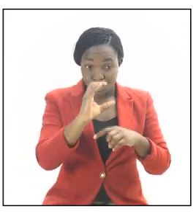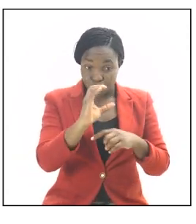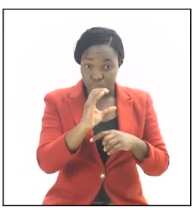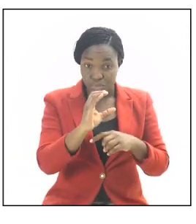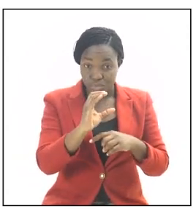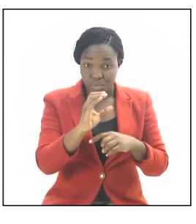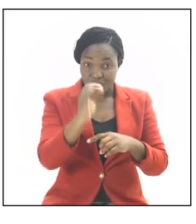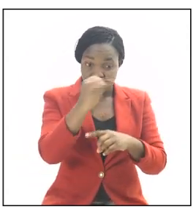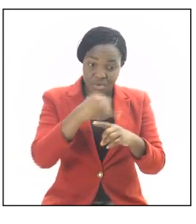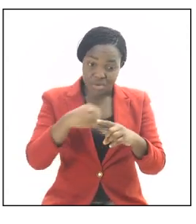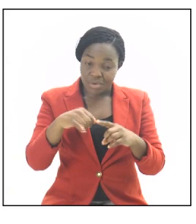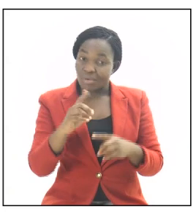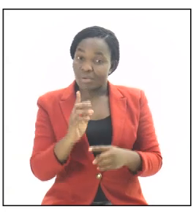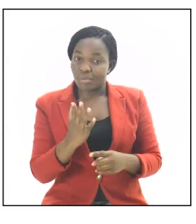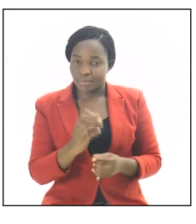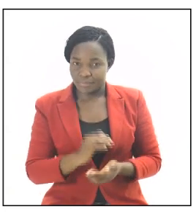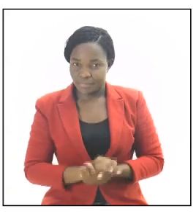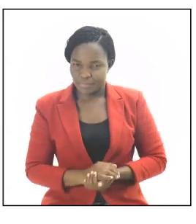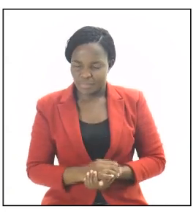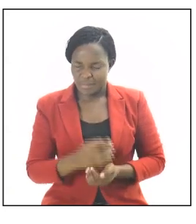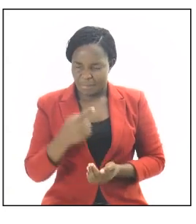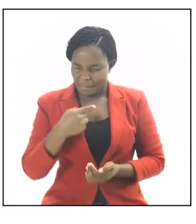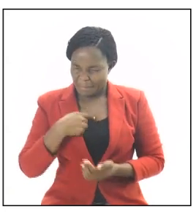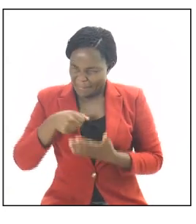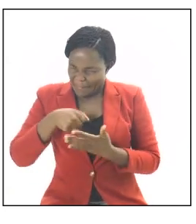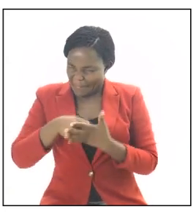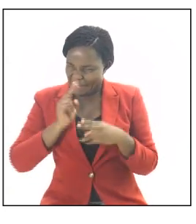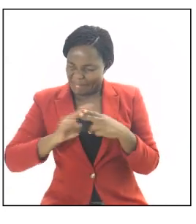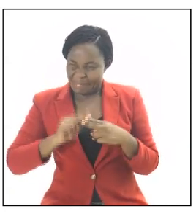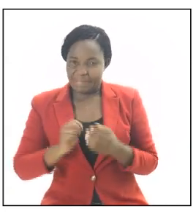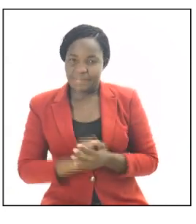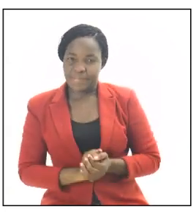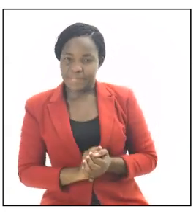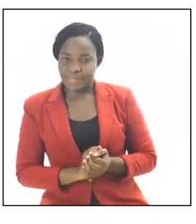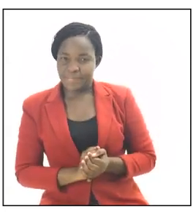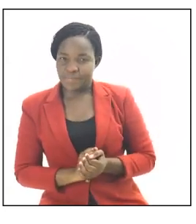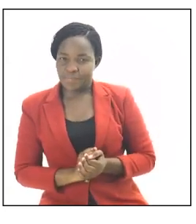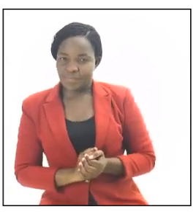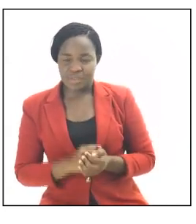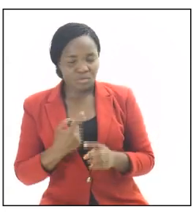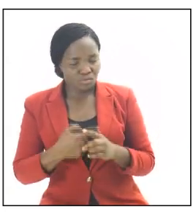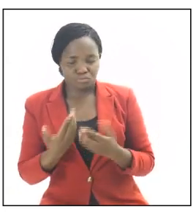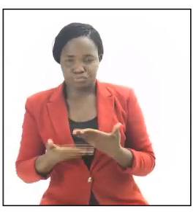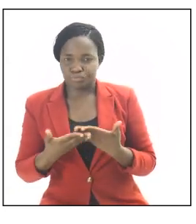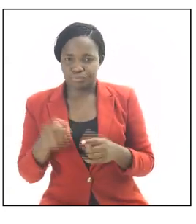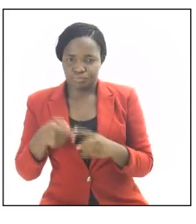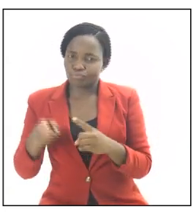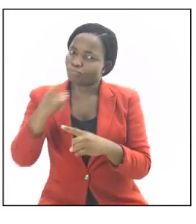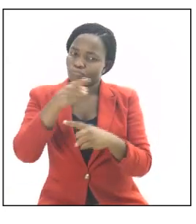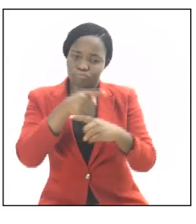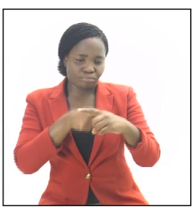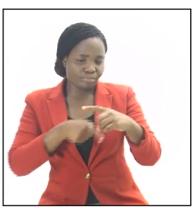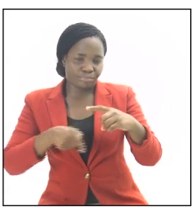circle. Let me draw a quick sketch. That always helps.